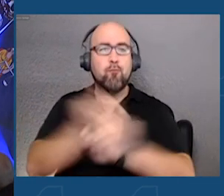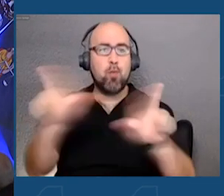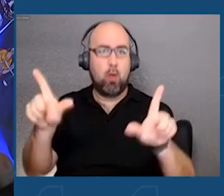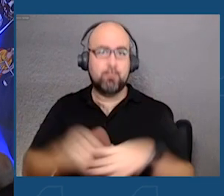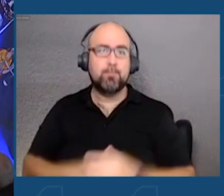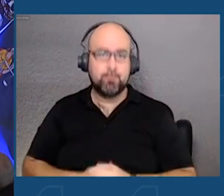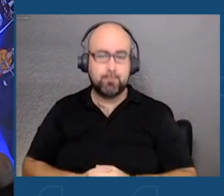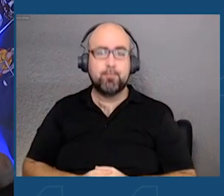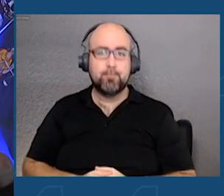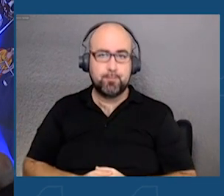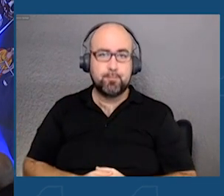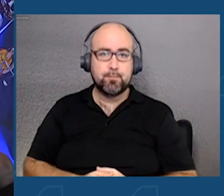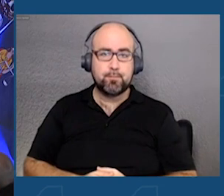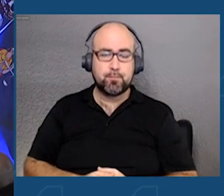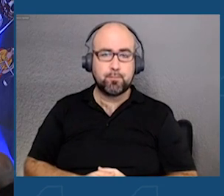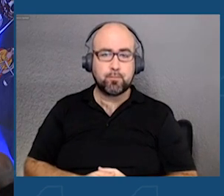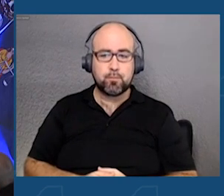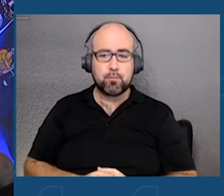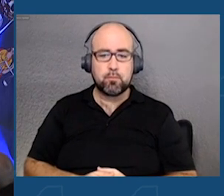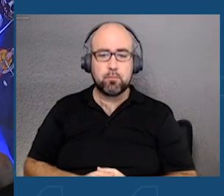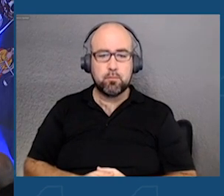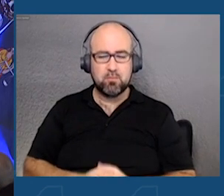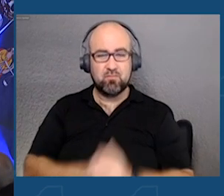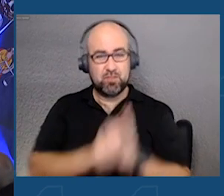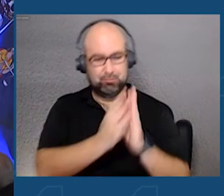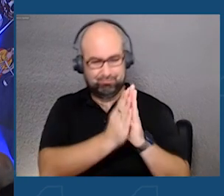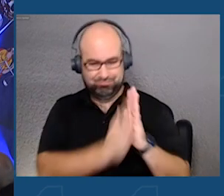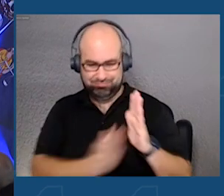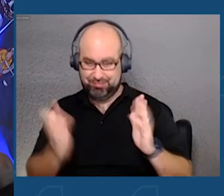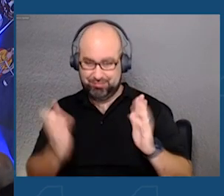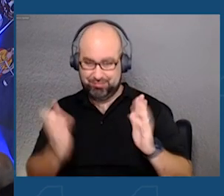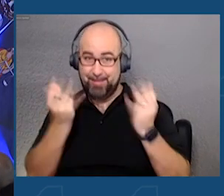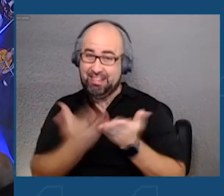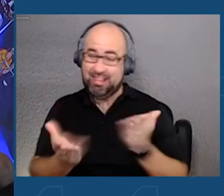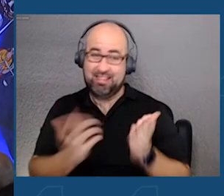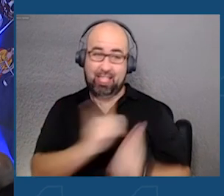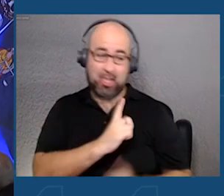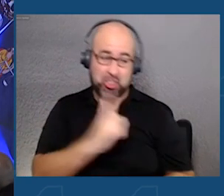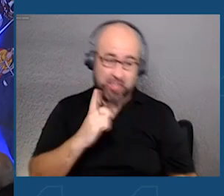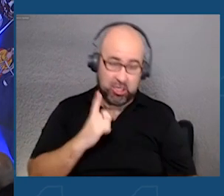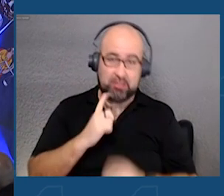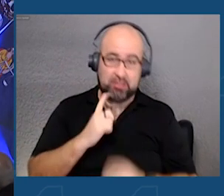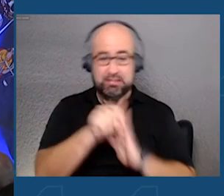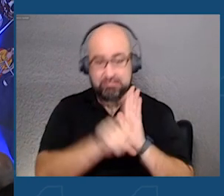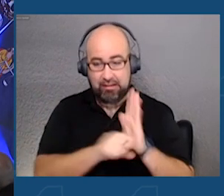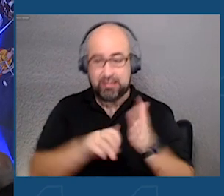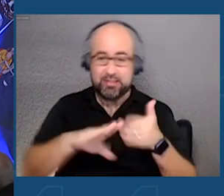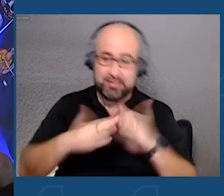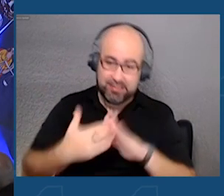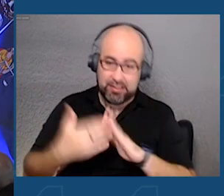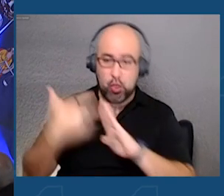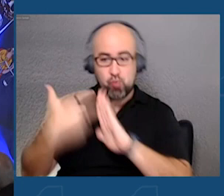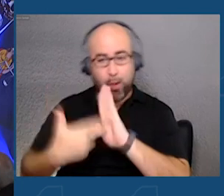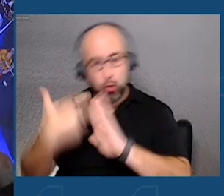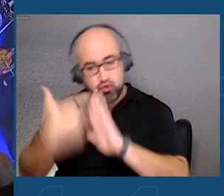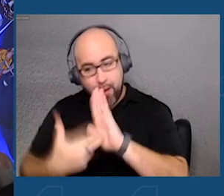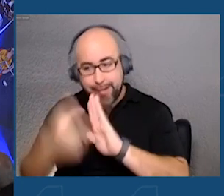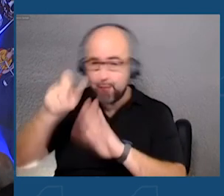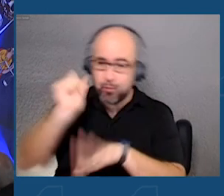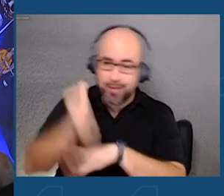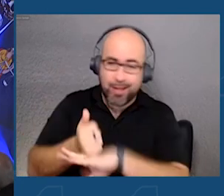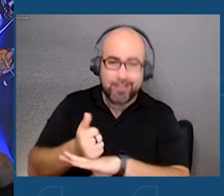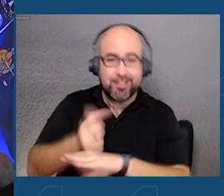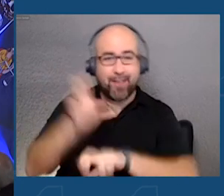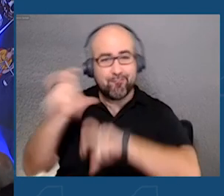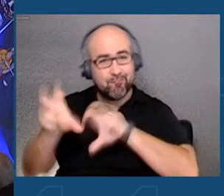There are a range of things that have to happen for all that to work. There's legislative action at the state and the city. There's regulatory action. There's investments. And I hope, I'm